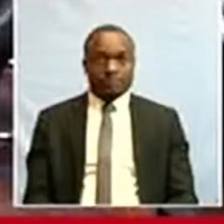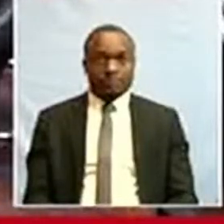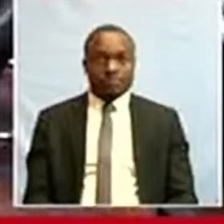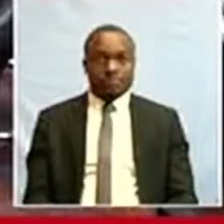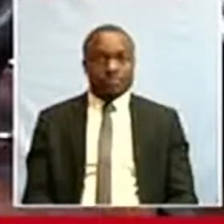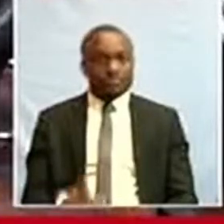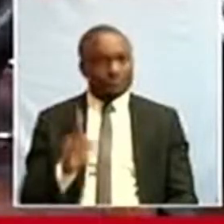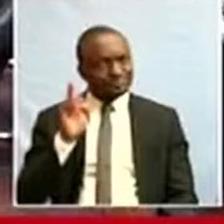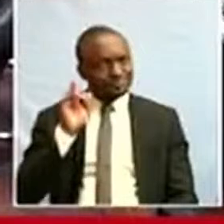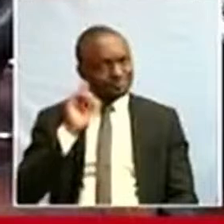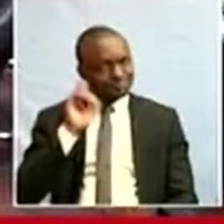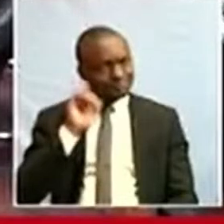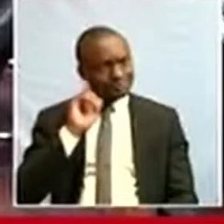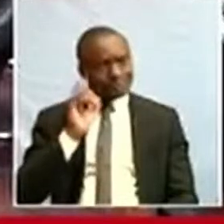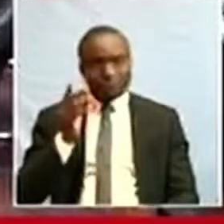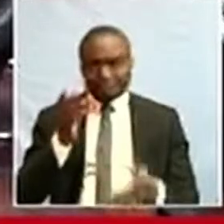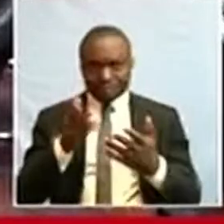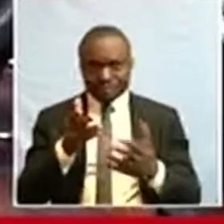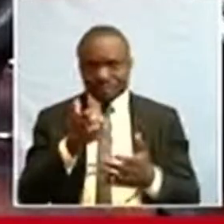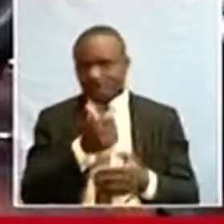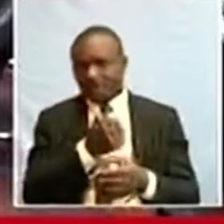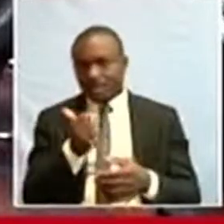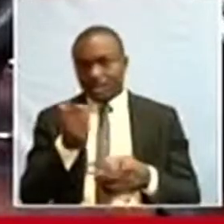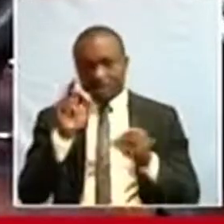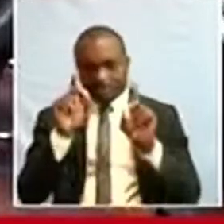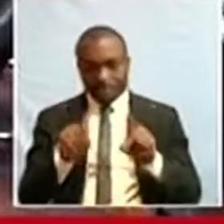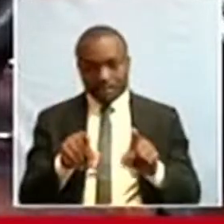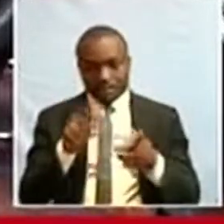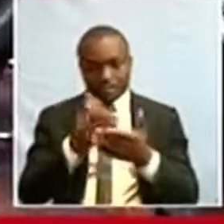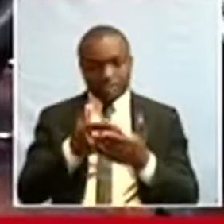I've not heard anyone from procurement.